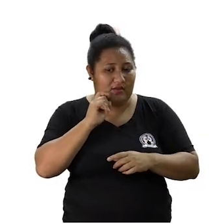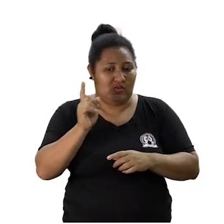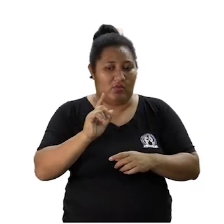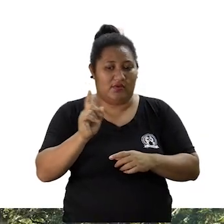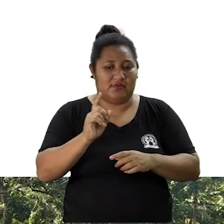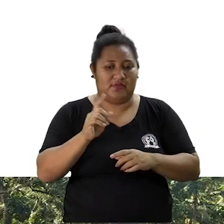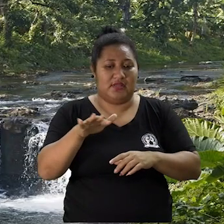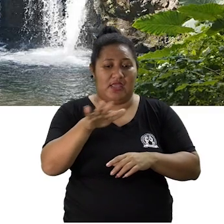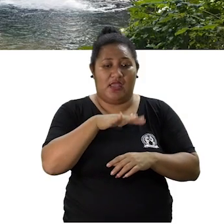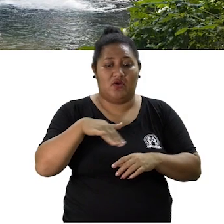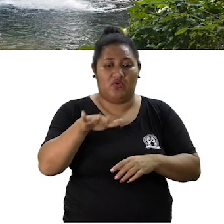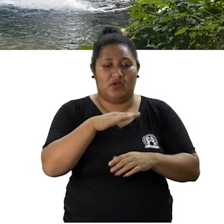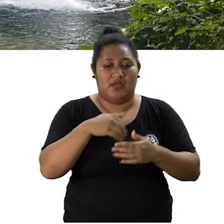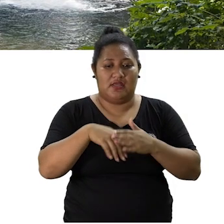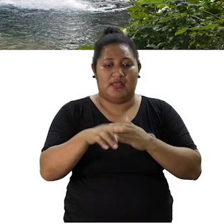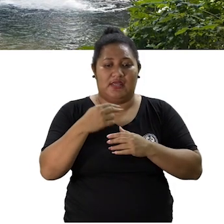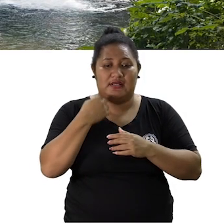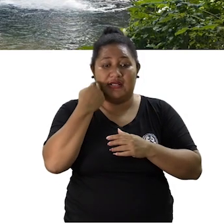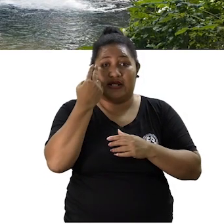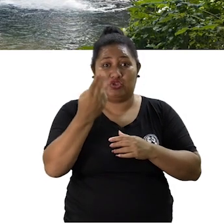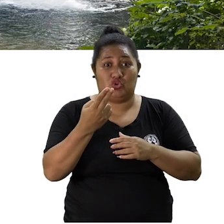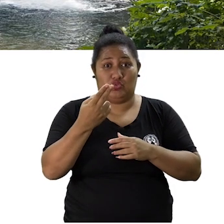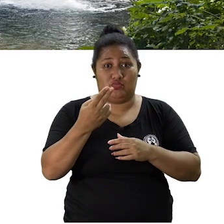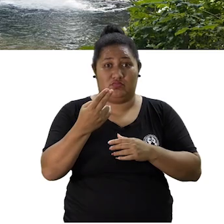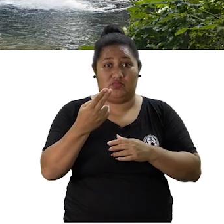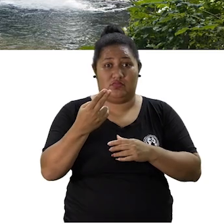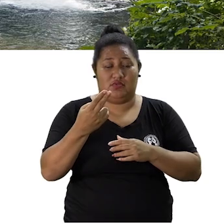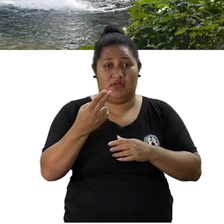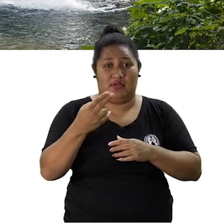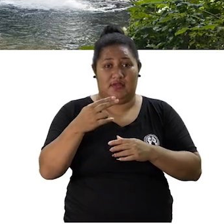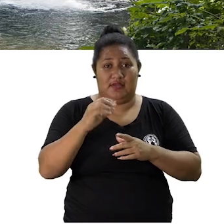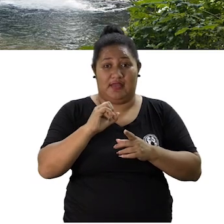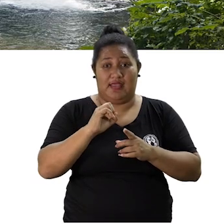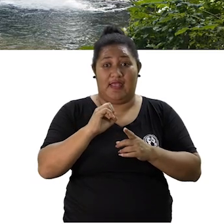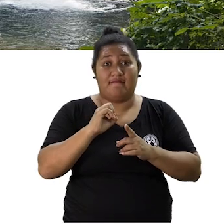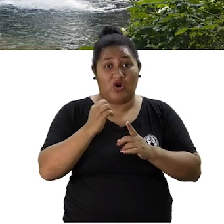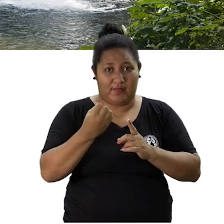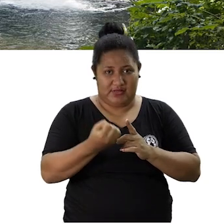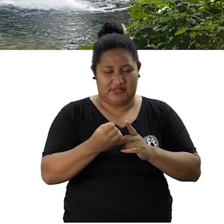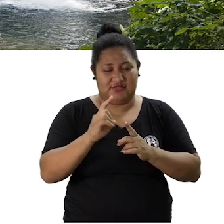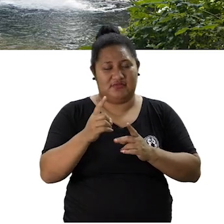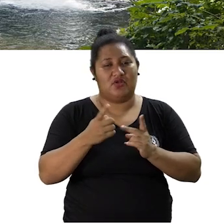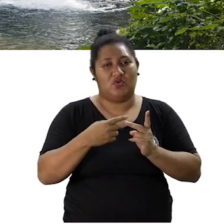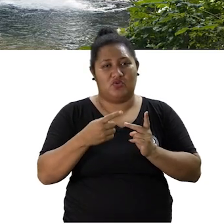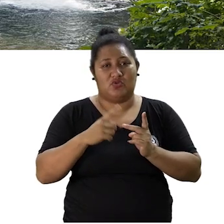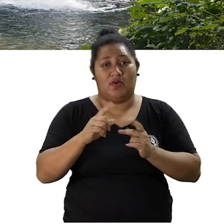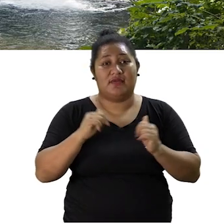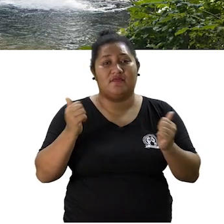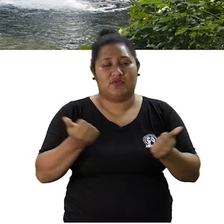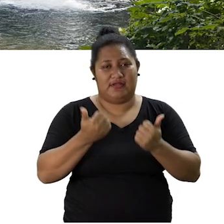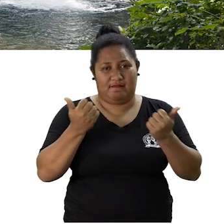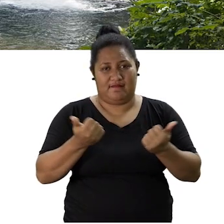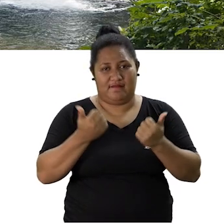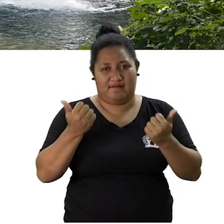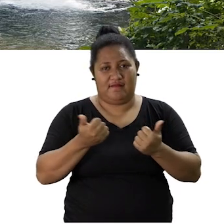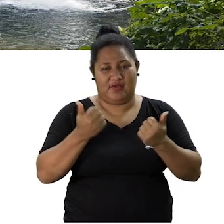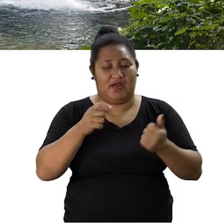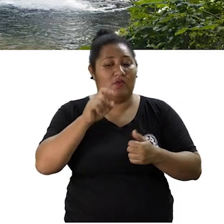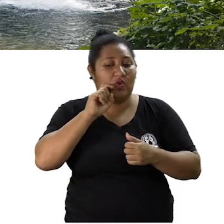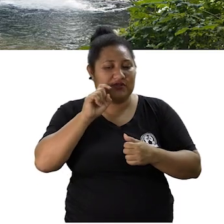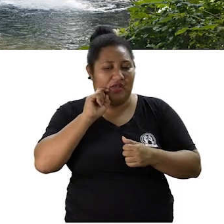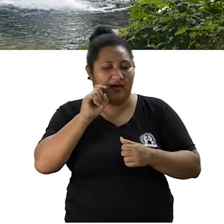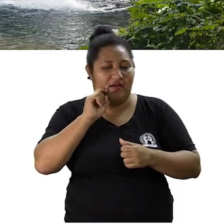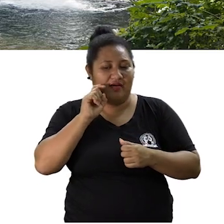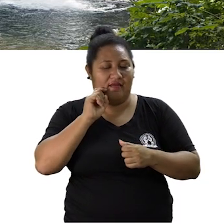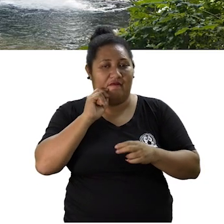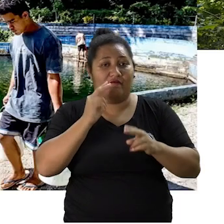areas in the natural environment that are also preserved for enough water